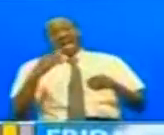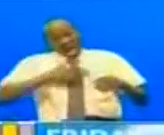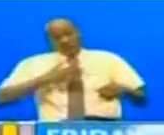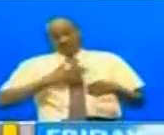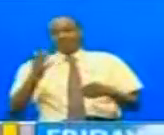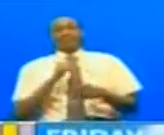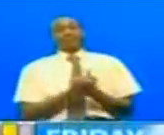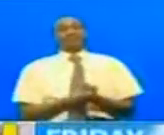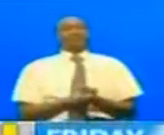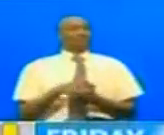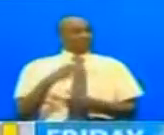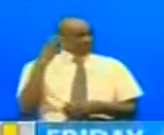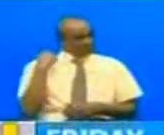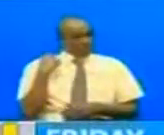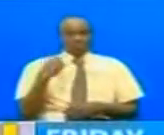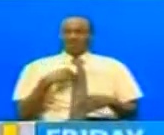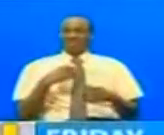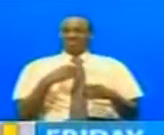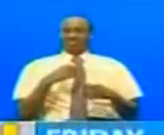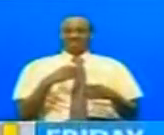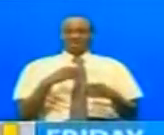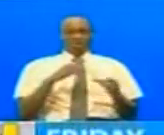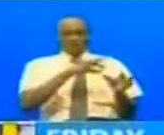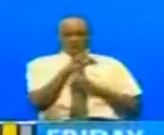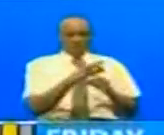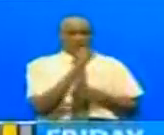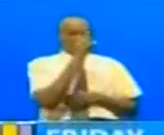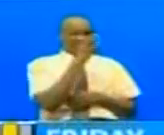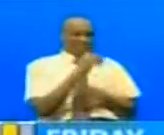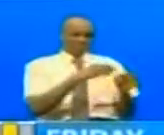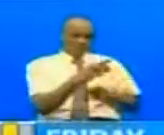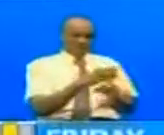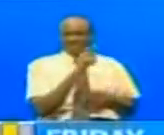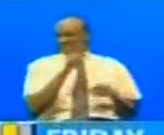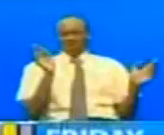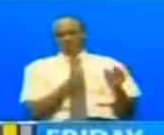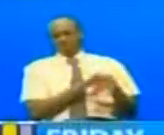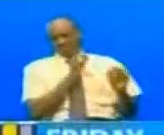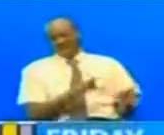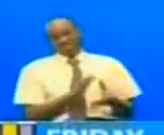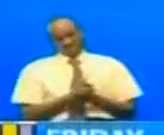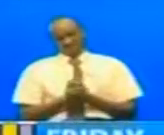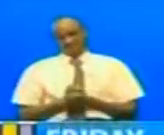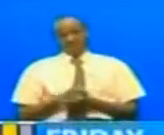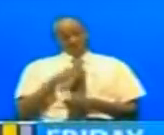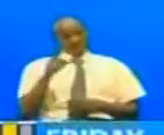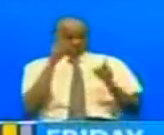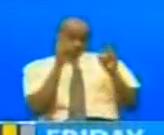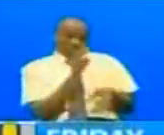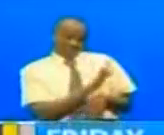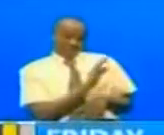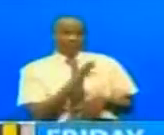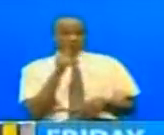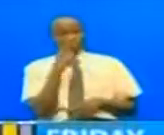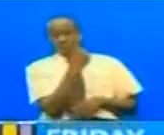So it wasn't comfortable in court because sometimes we disagreed. Mm-hmm. But the decision was coming